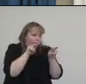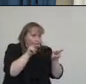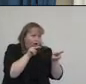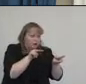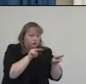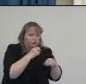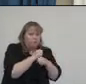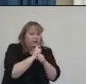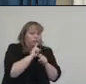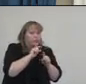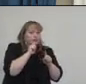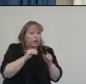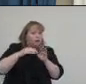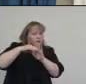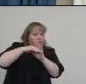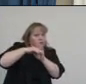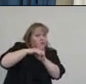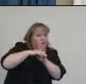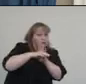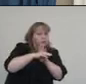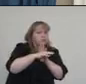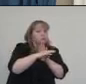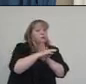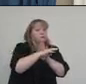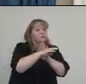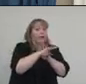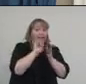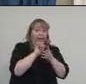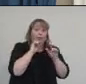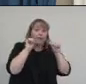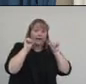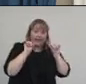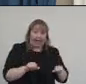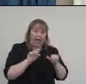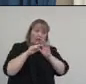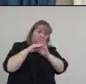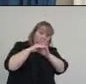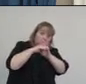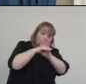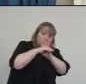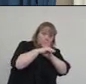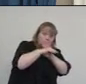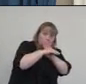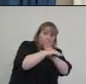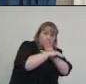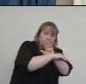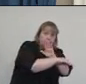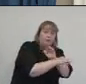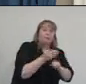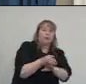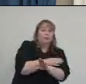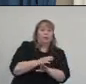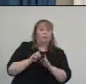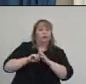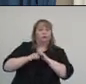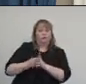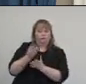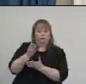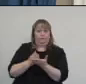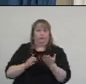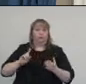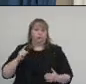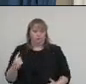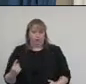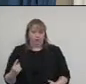to be sure that the decreasing trend is sustained if more suspected cases are confirmed. We will be watching this